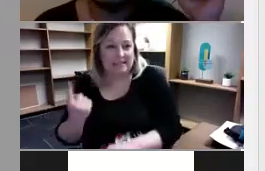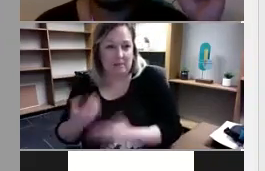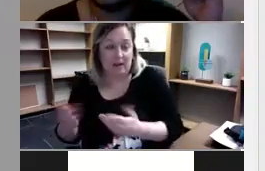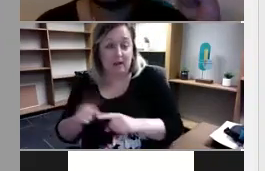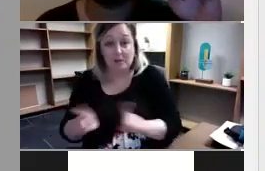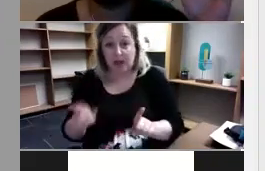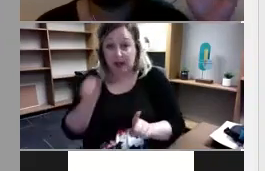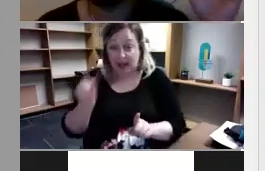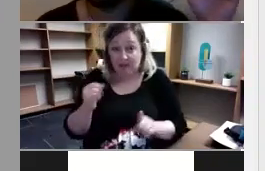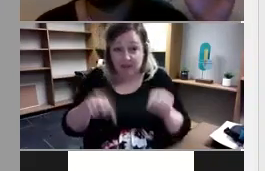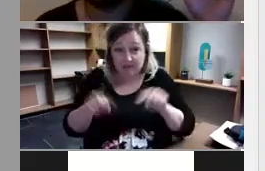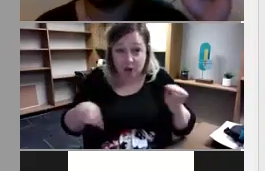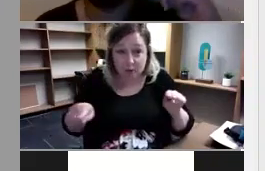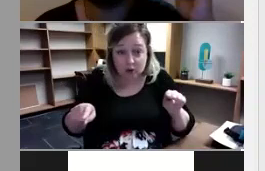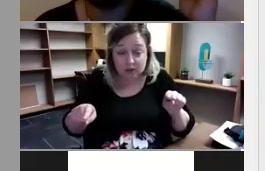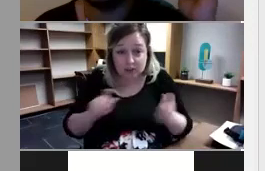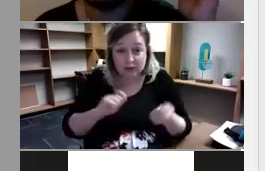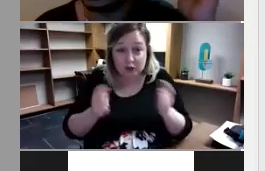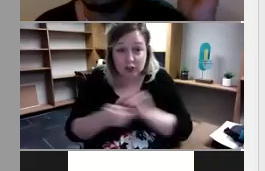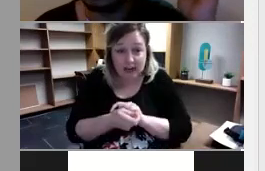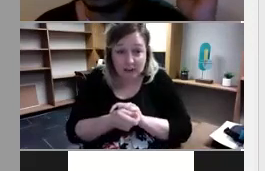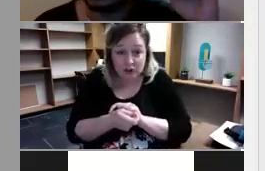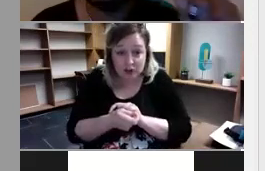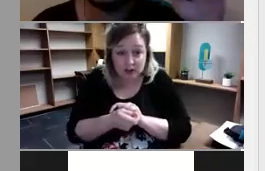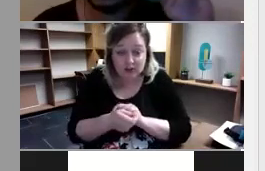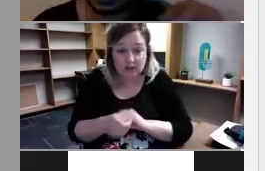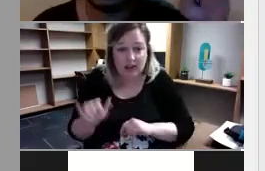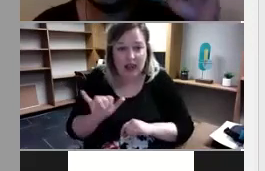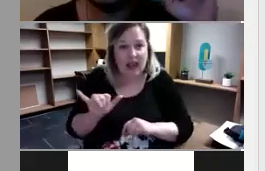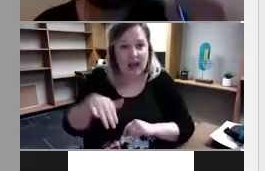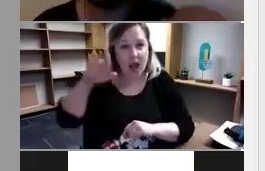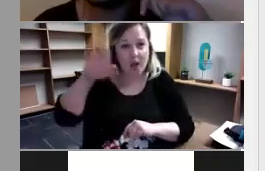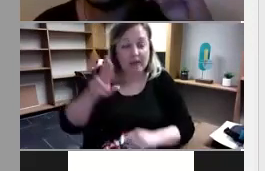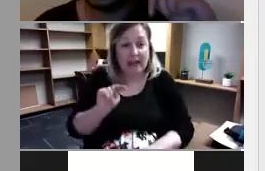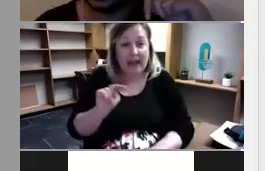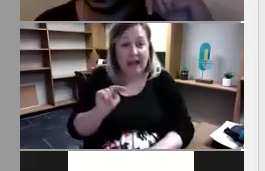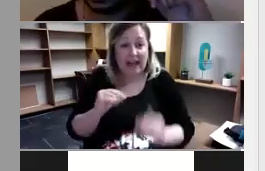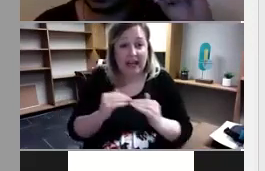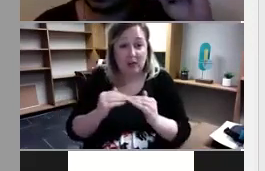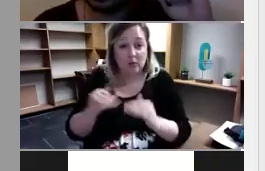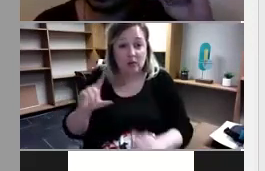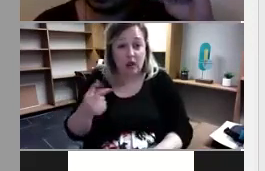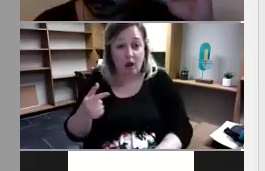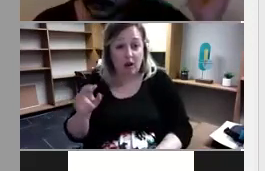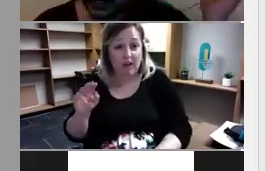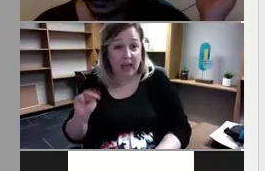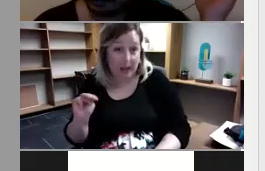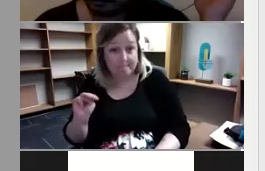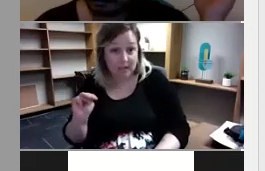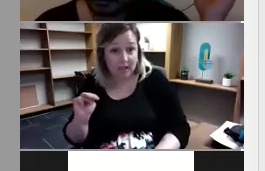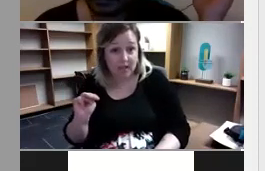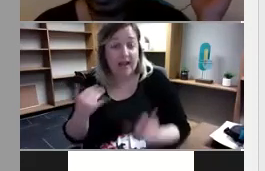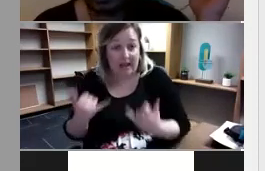something suitable for us, where here we change n equals to log of m, we are now able to apply master method,